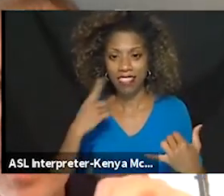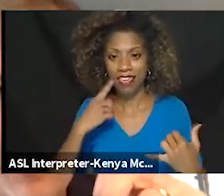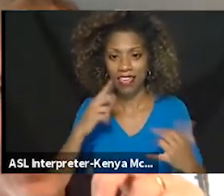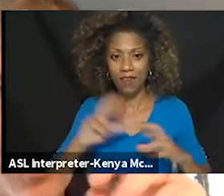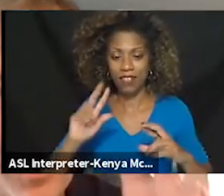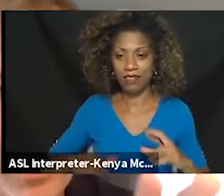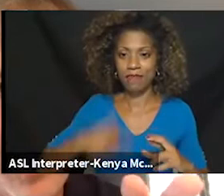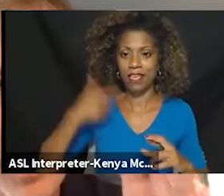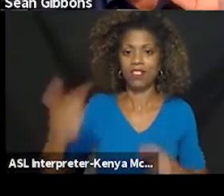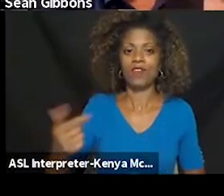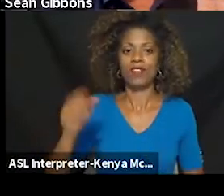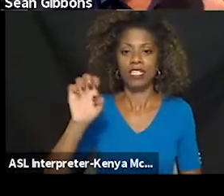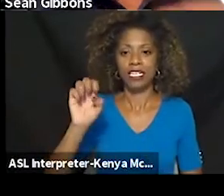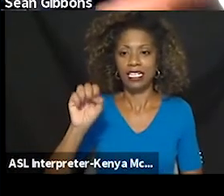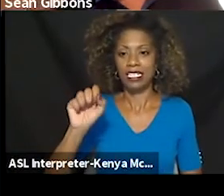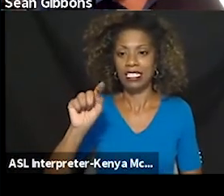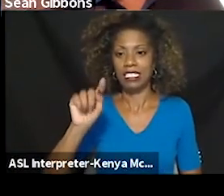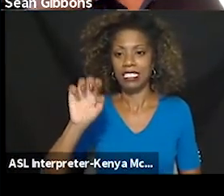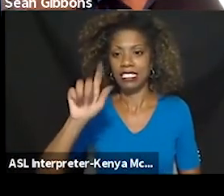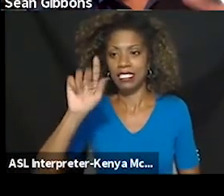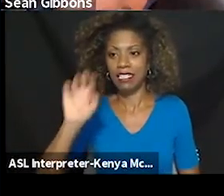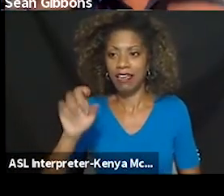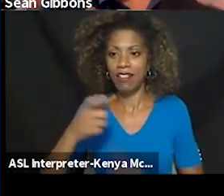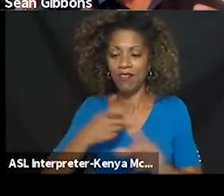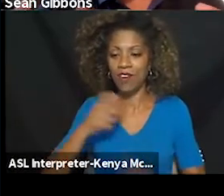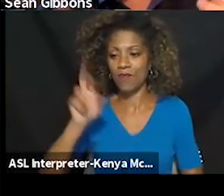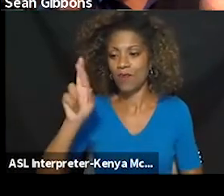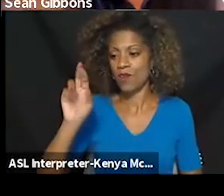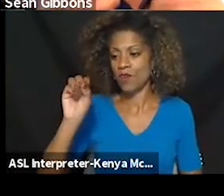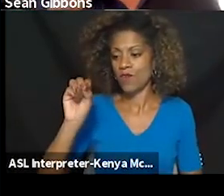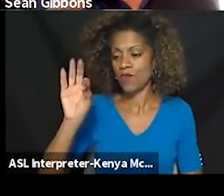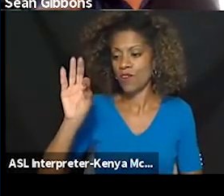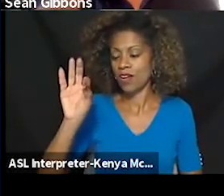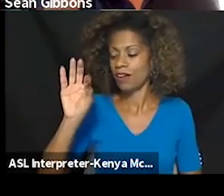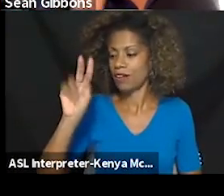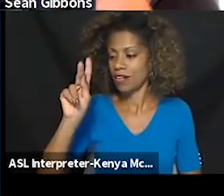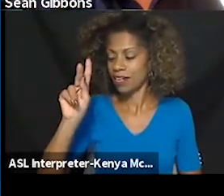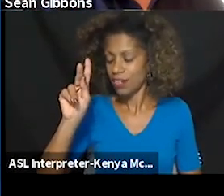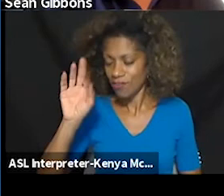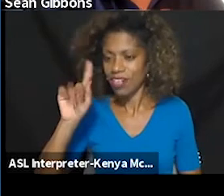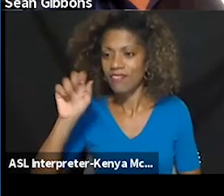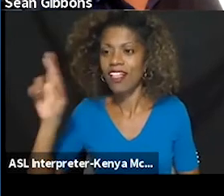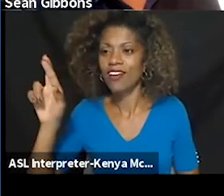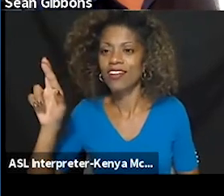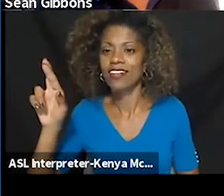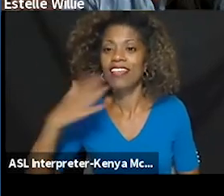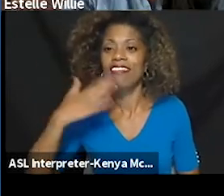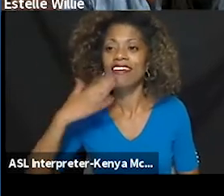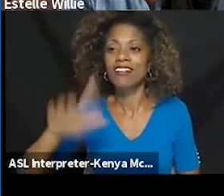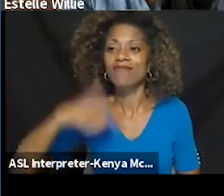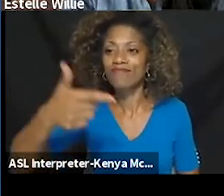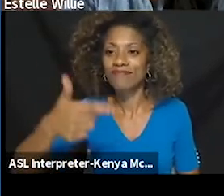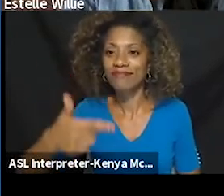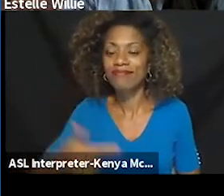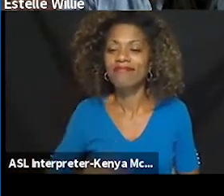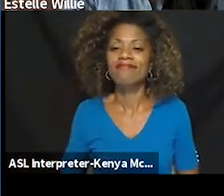from Rockefeller. So why don't I get out of your way, and you'll see me again on the other side and a couple times here for questions. But Estelle, if you would, take it away. Awesome.